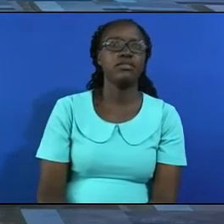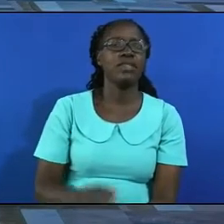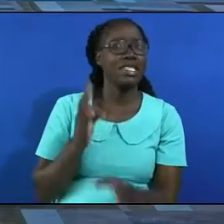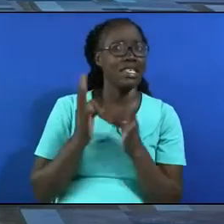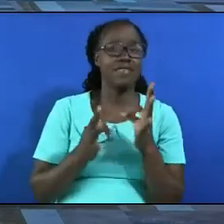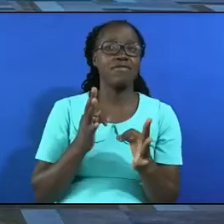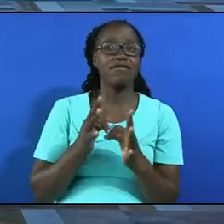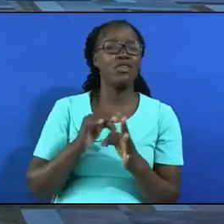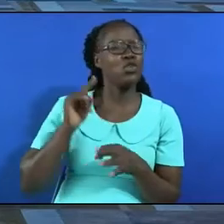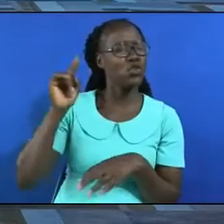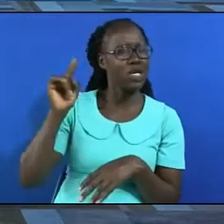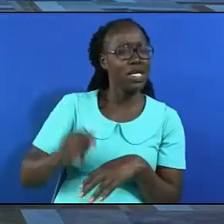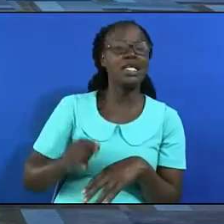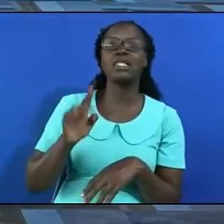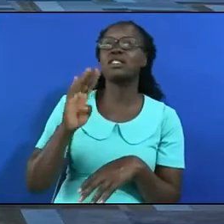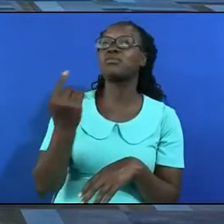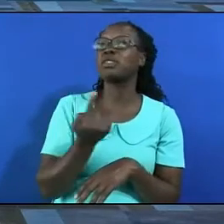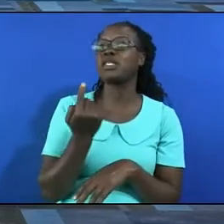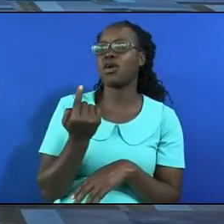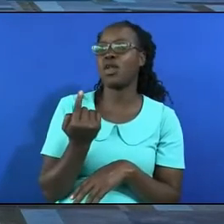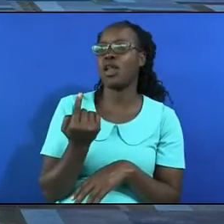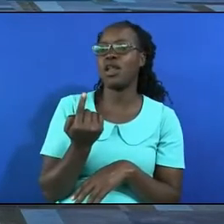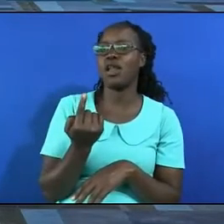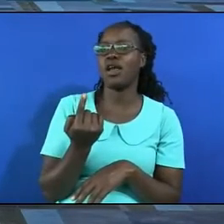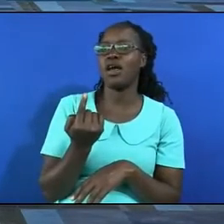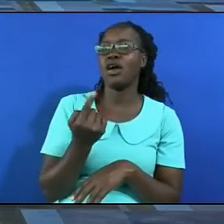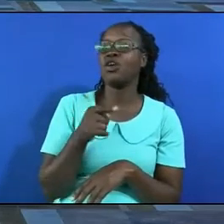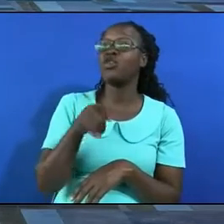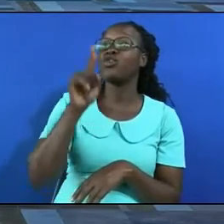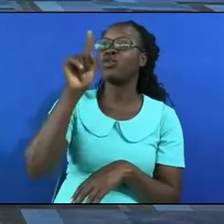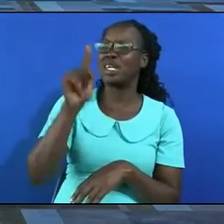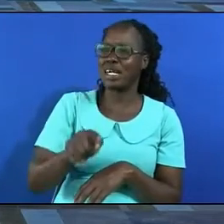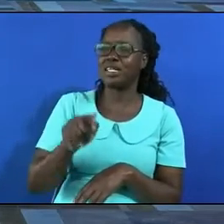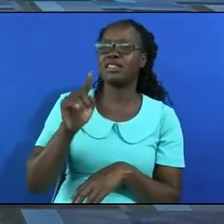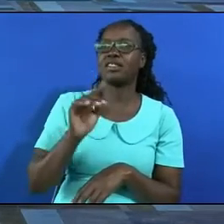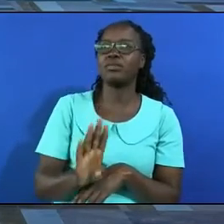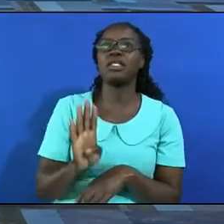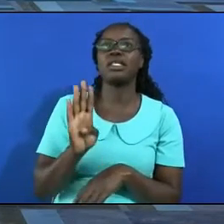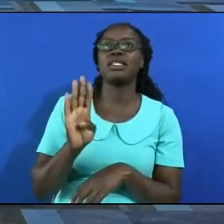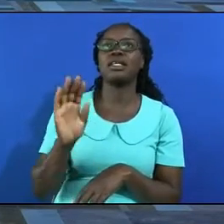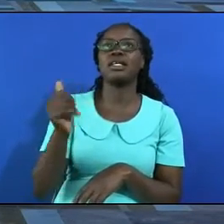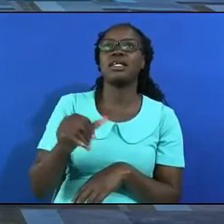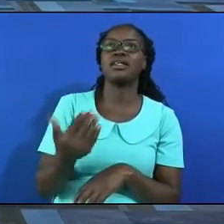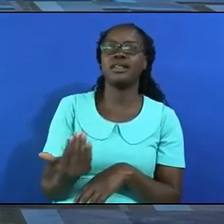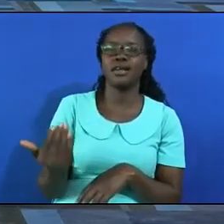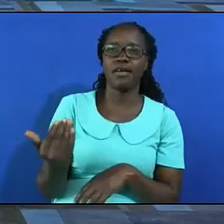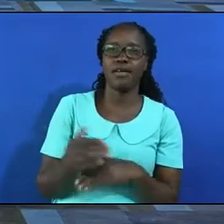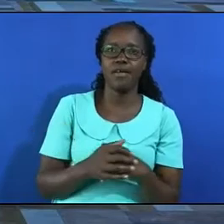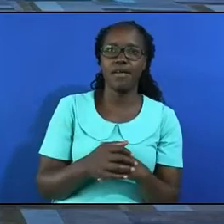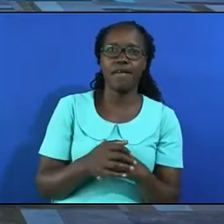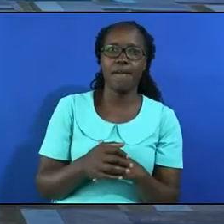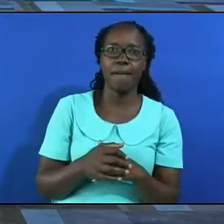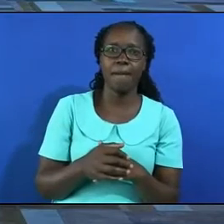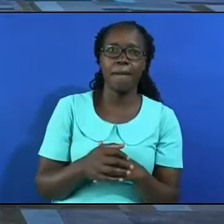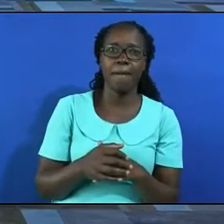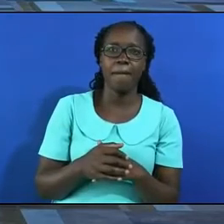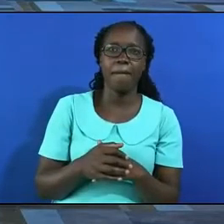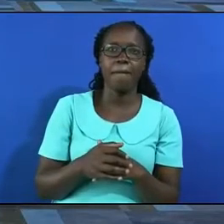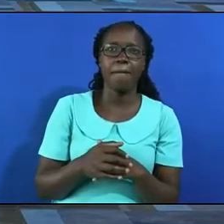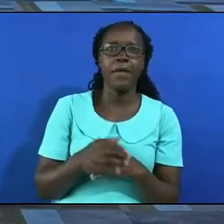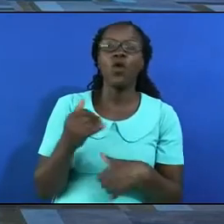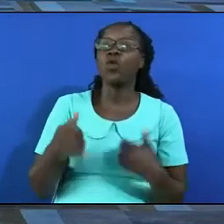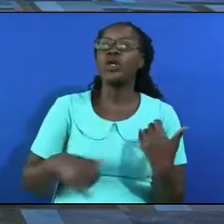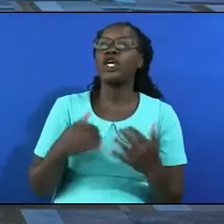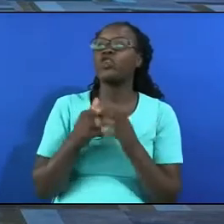If you can't be single, you can't be anything. Friends, let's